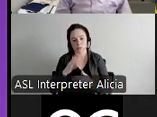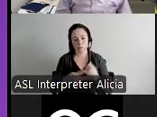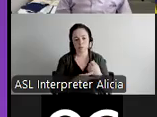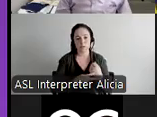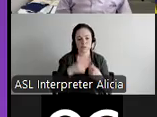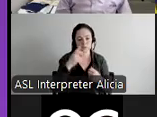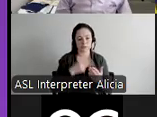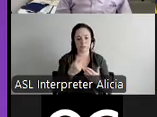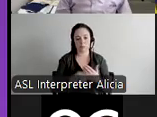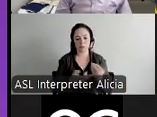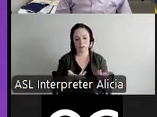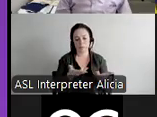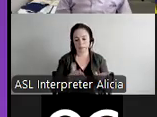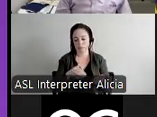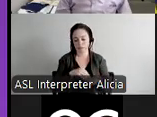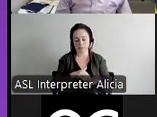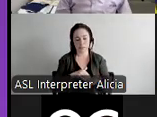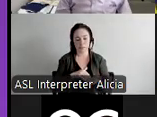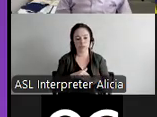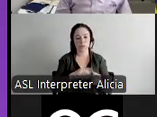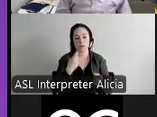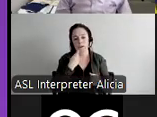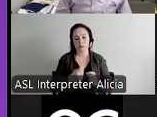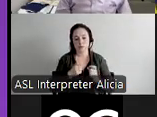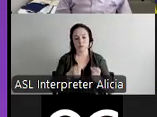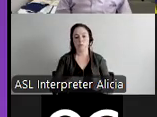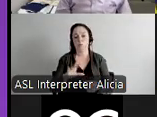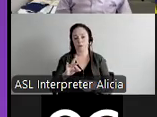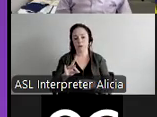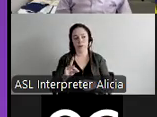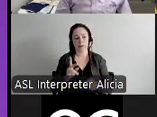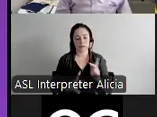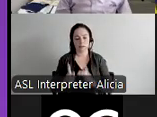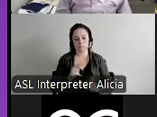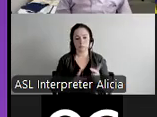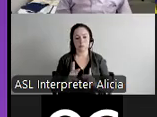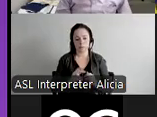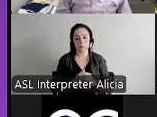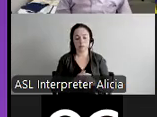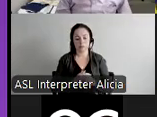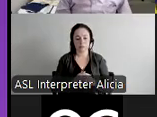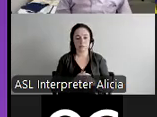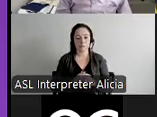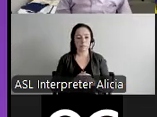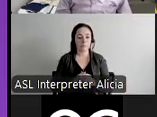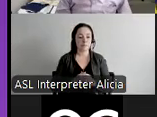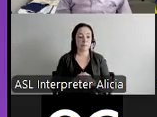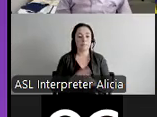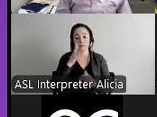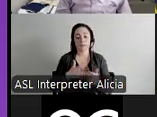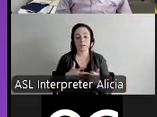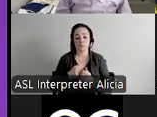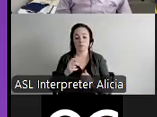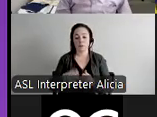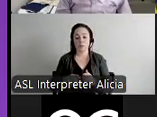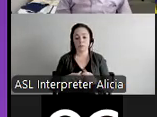our centers. And that we just awarded 8 awardees with that funding. I will follow up with you